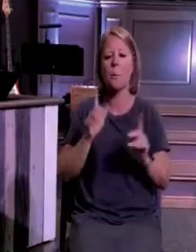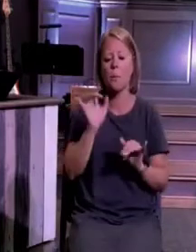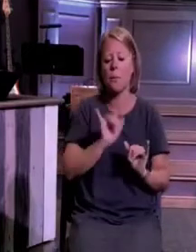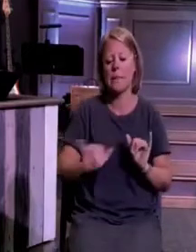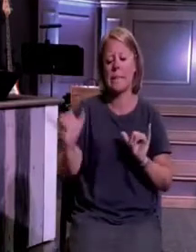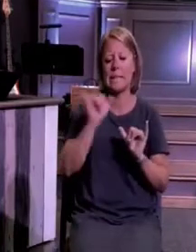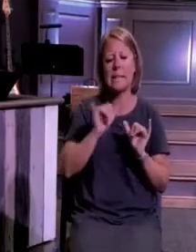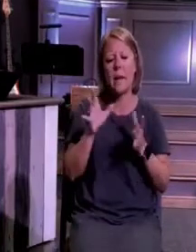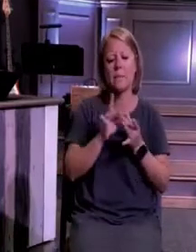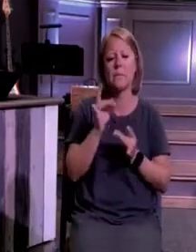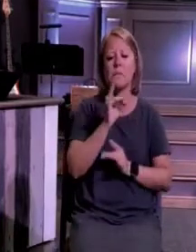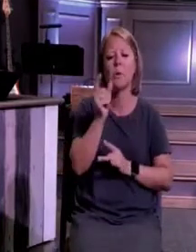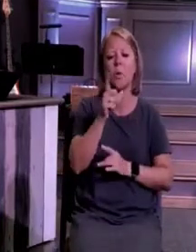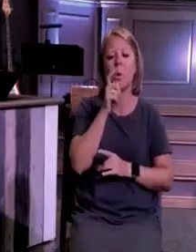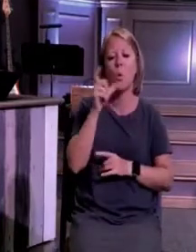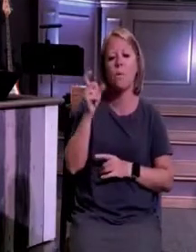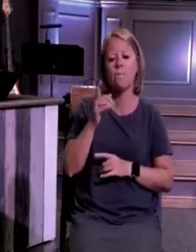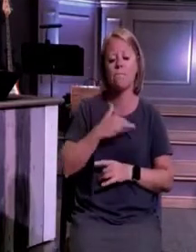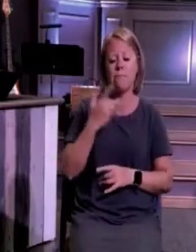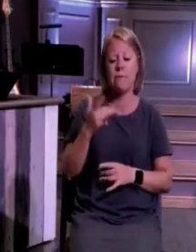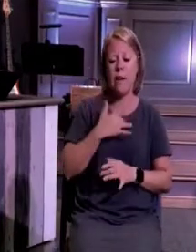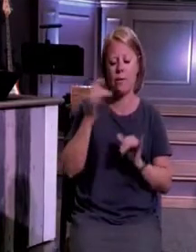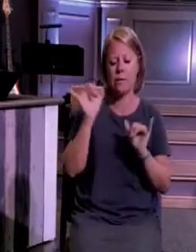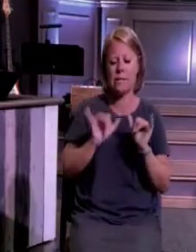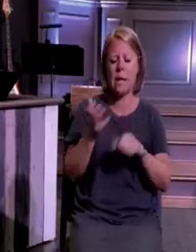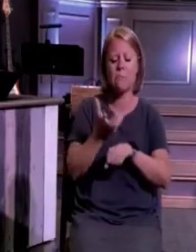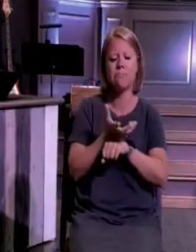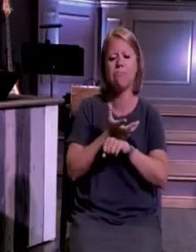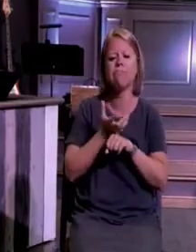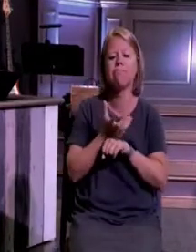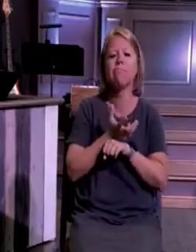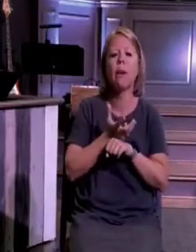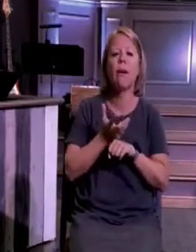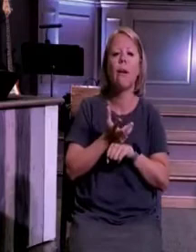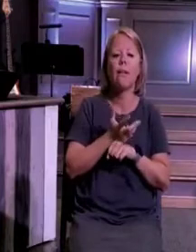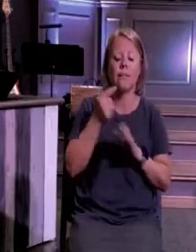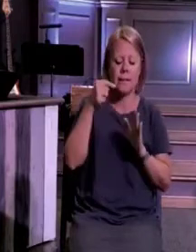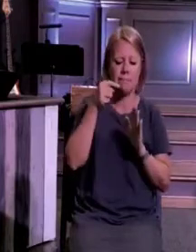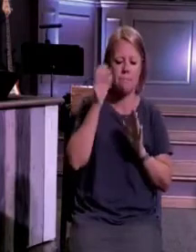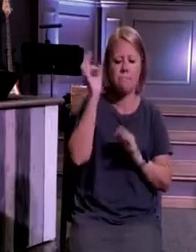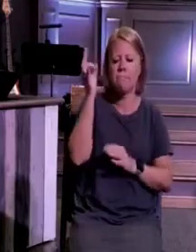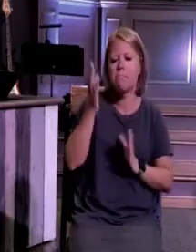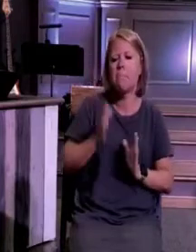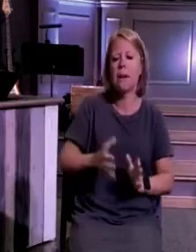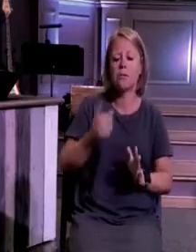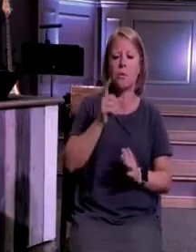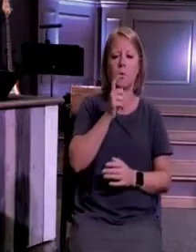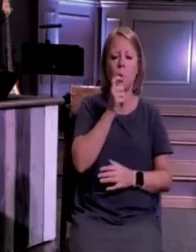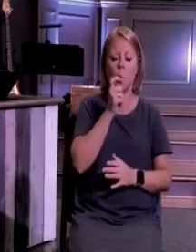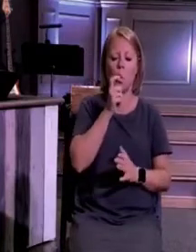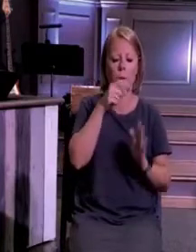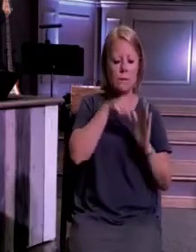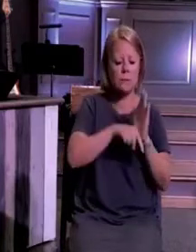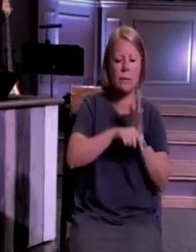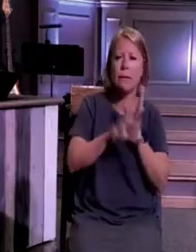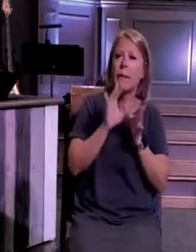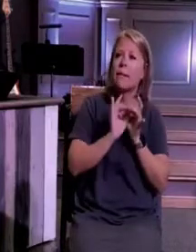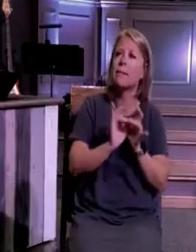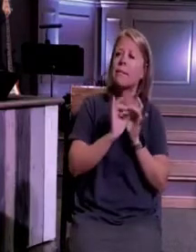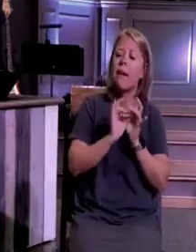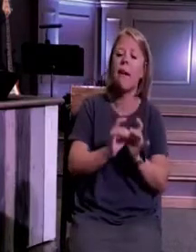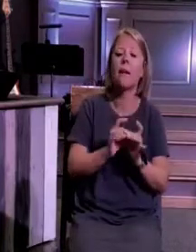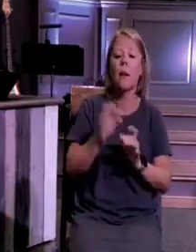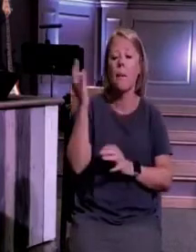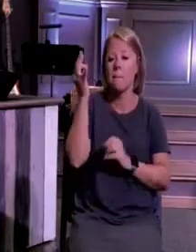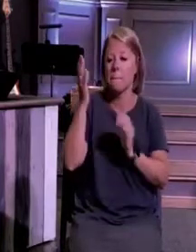nation that felt the same longing. Pastors that deeply connect with the Spirit of God, pastors that are